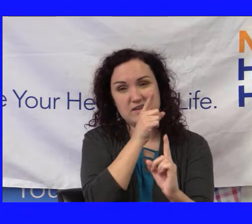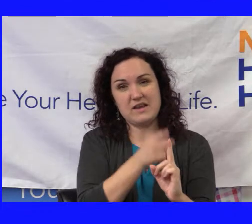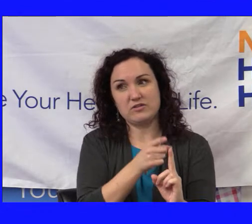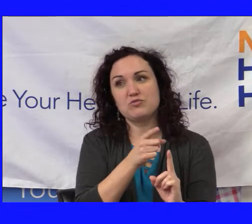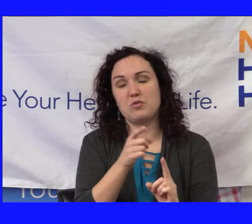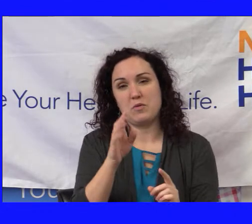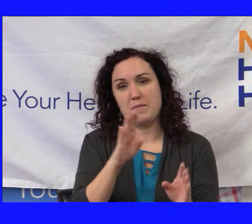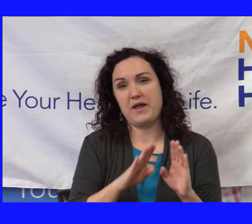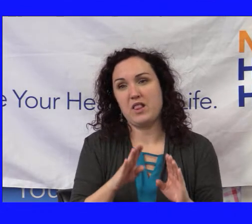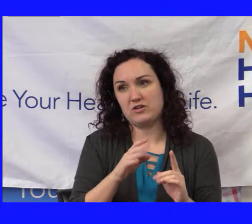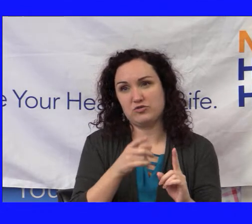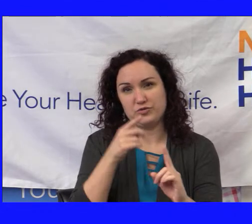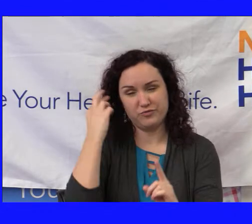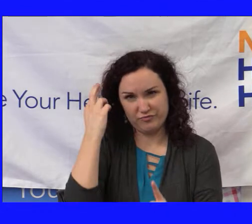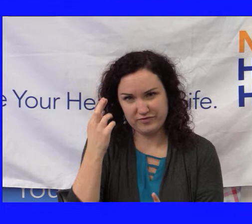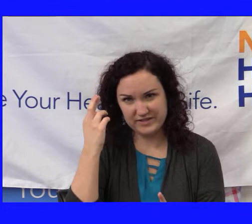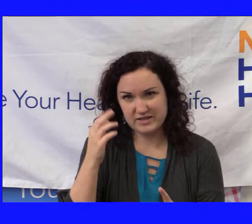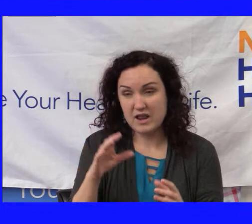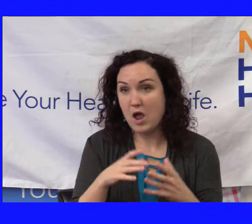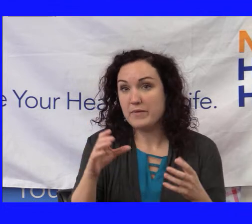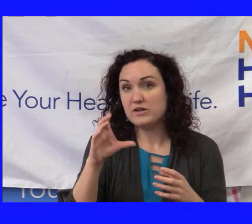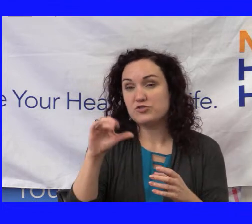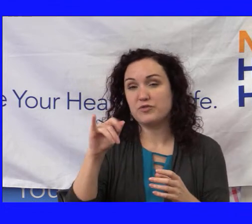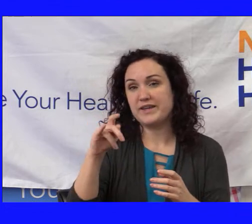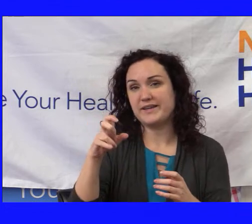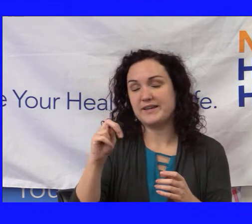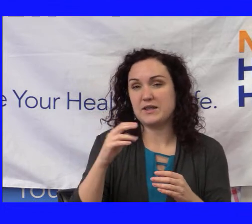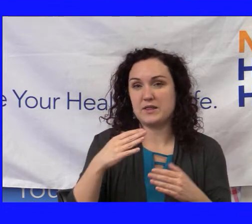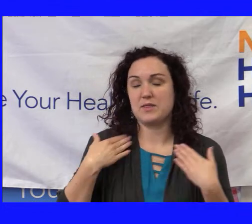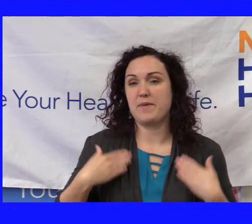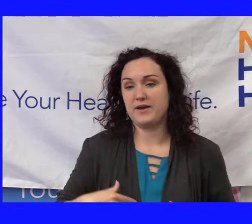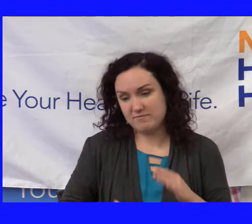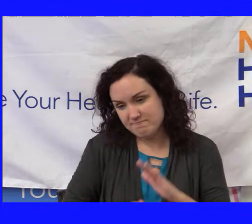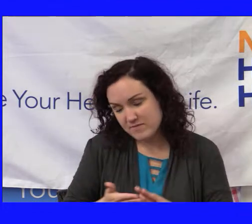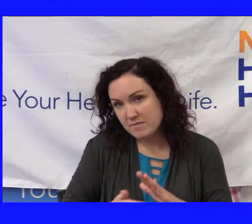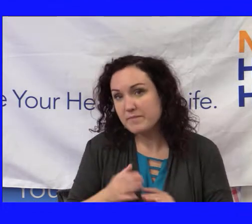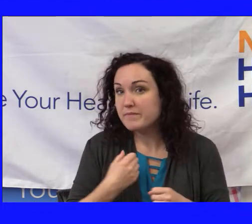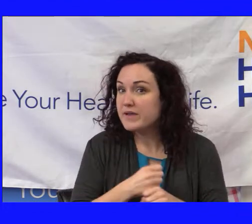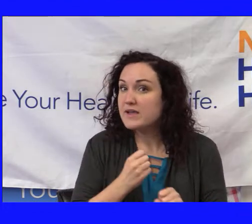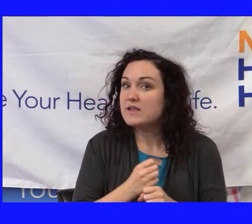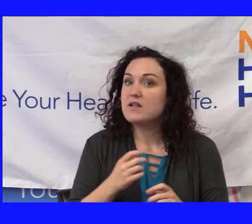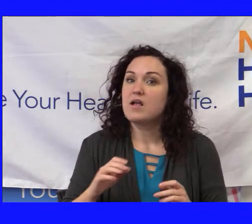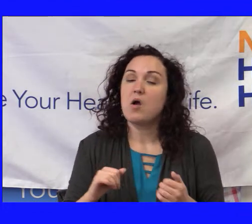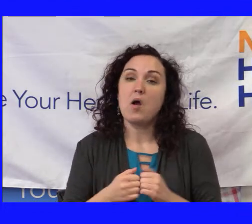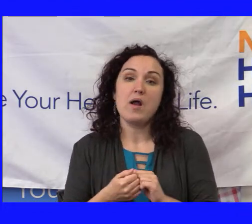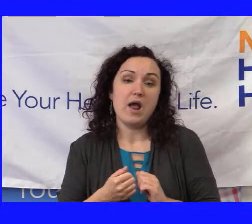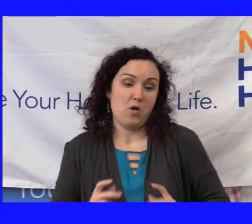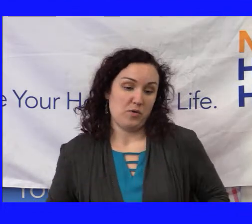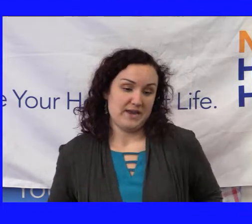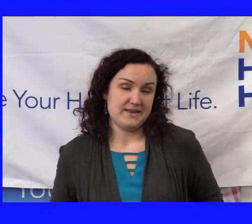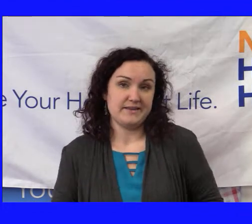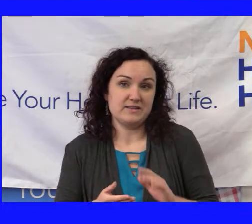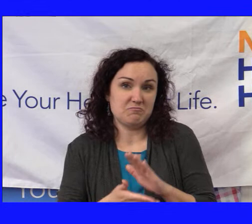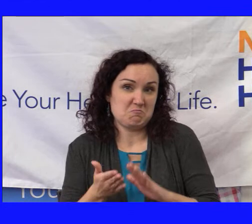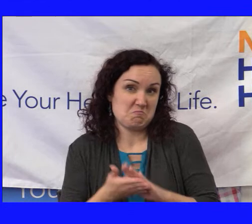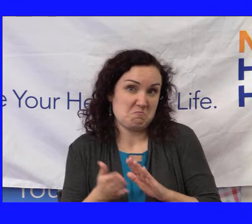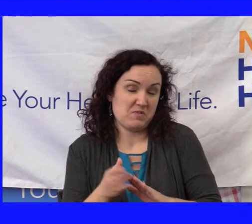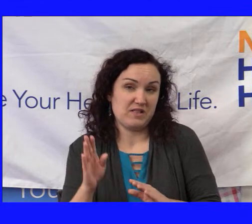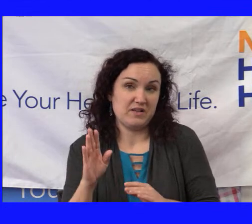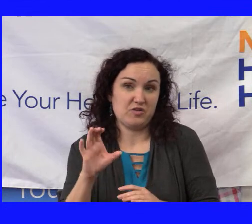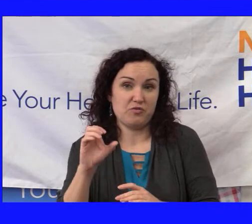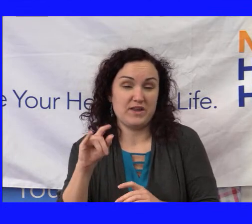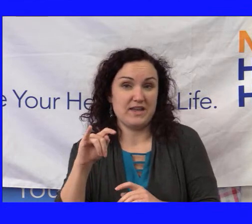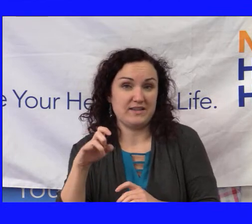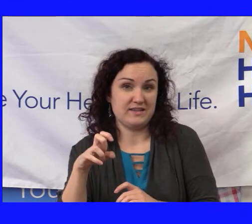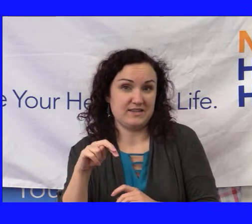either creatinine generation, how much creatinine a body makes, or creatinine clearance, how quickly kidneys clear creatinine, in a biomedical environment did not meet